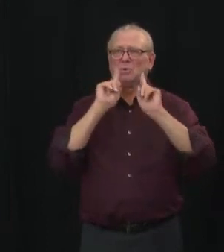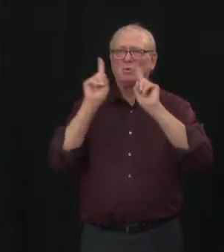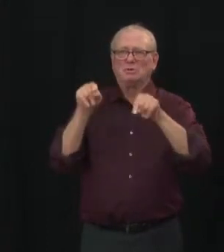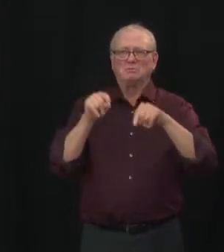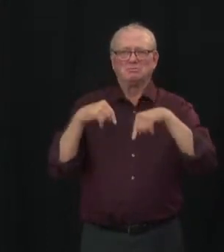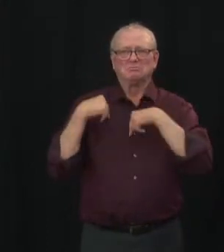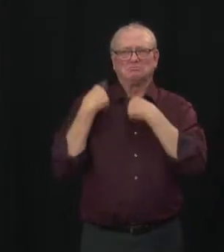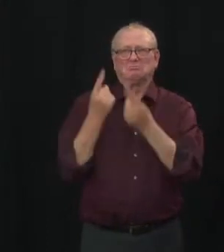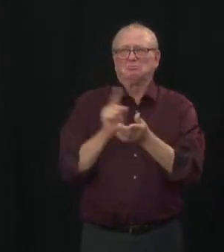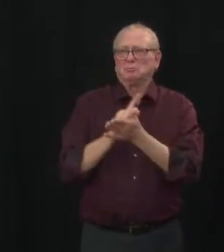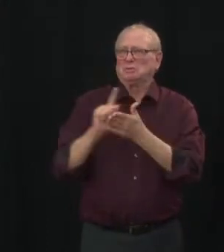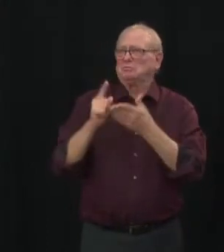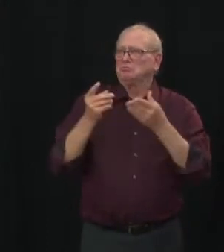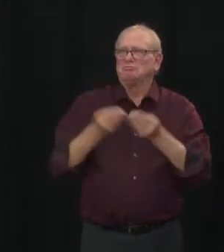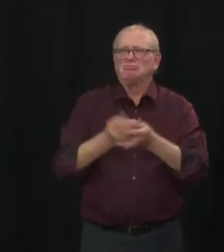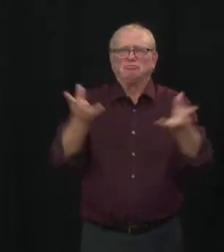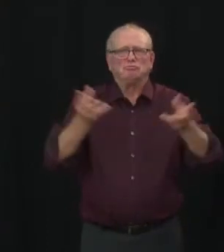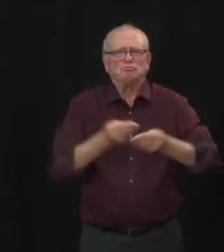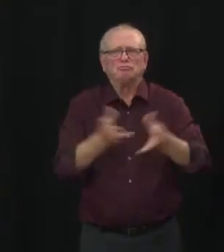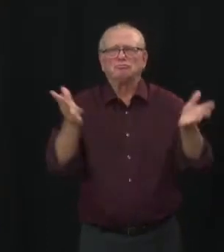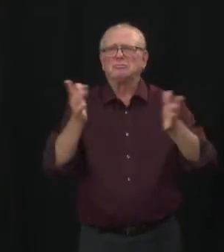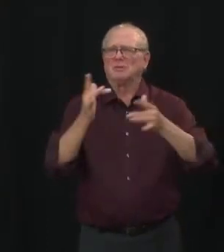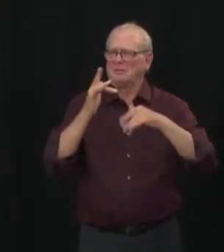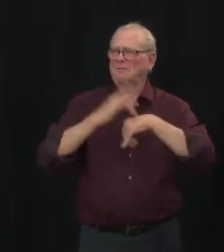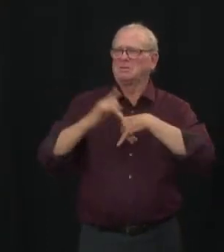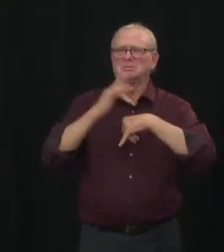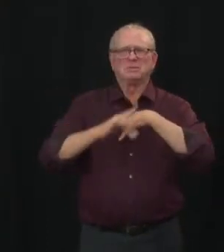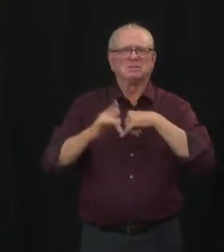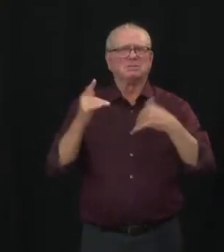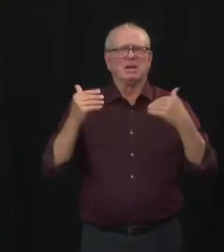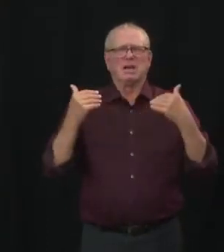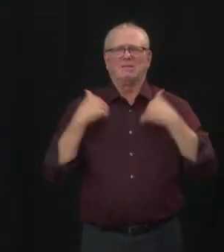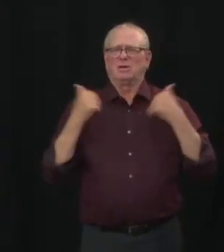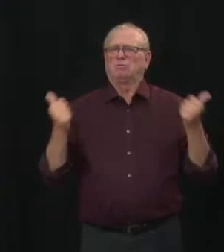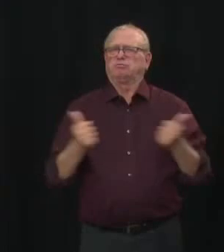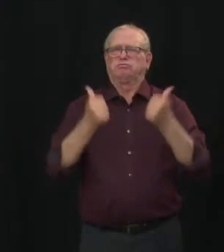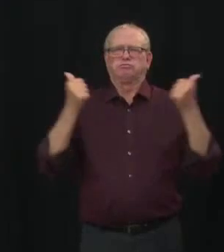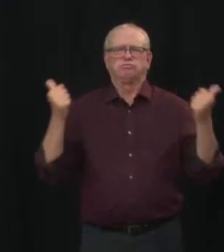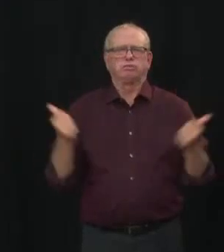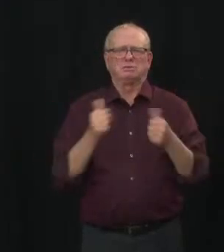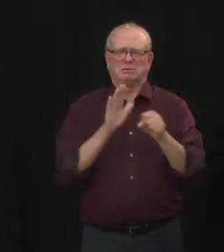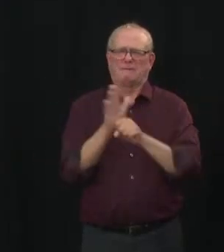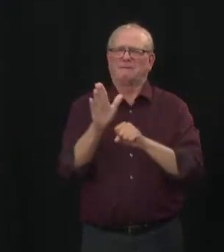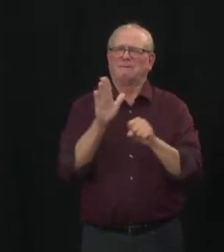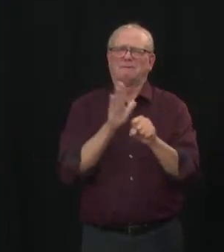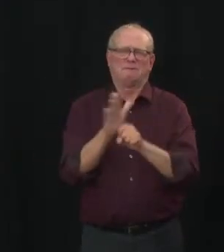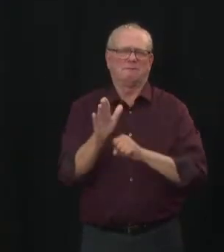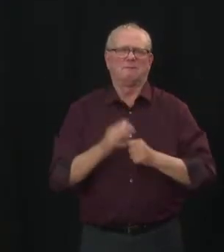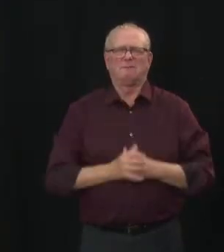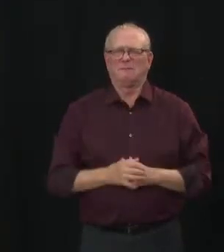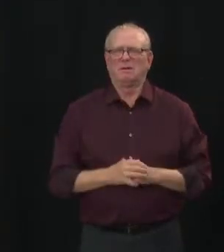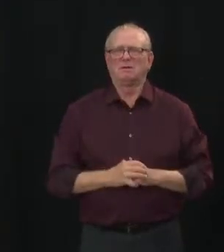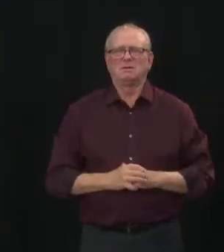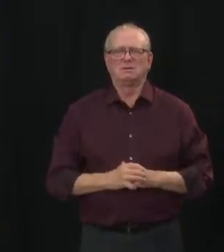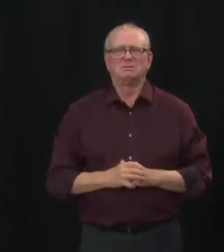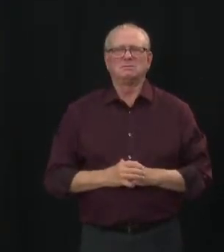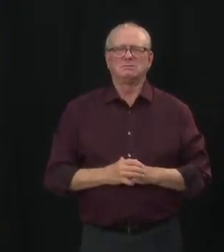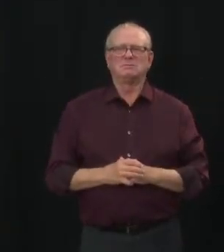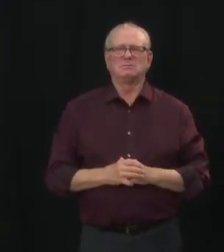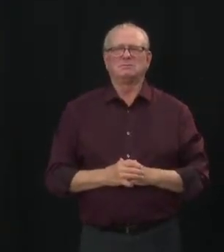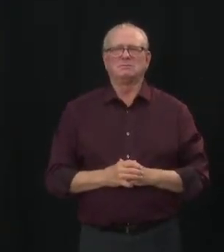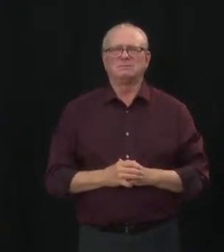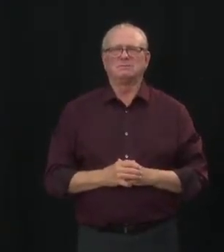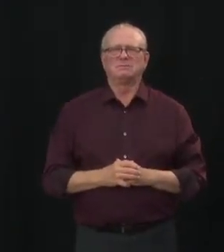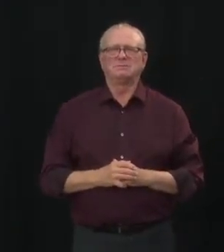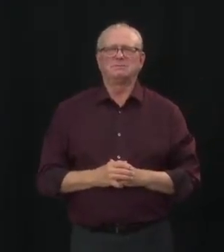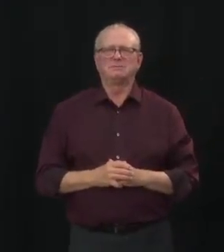Tests remain widely available across the province, and as I said a moment ago, more than 1 million tests have been distributed to pharmacies